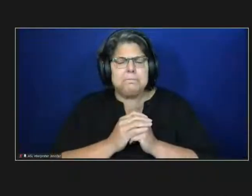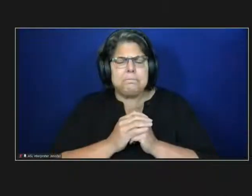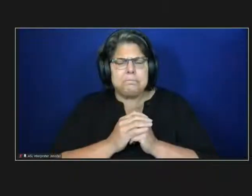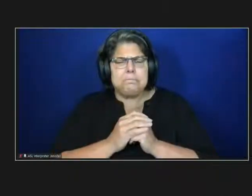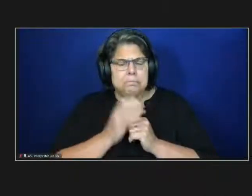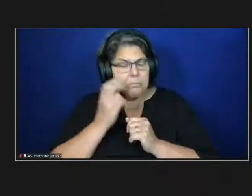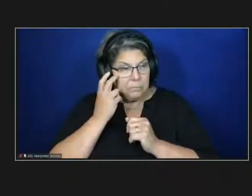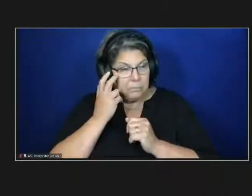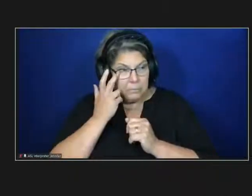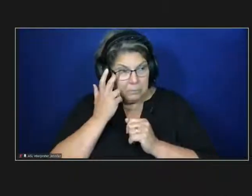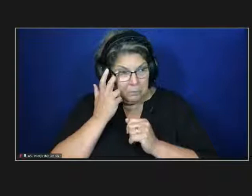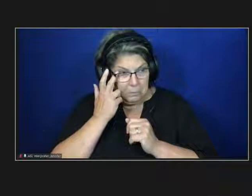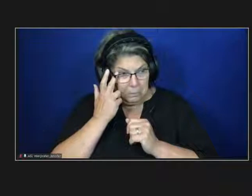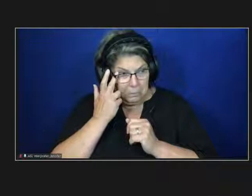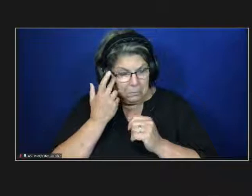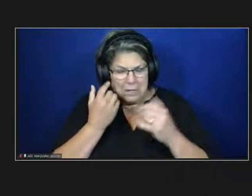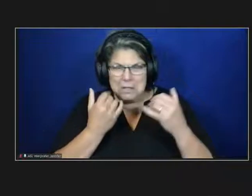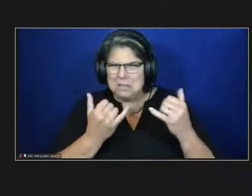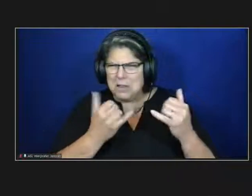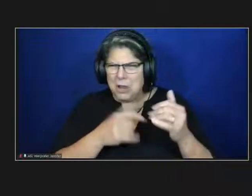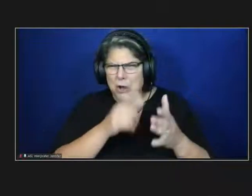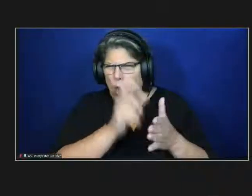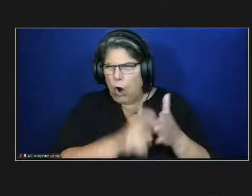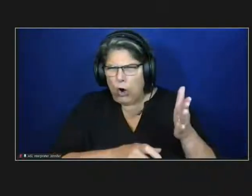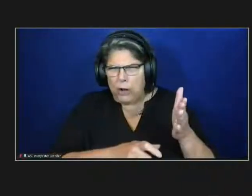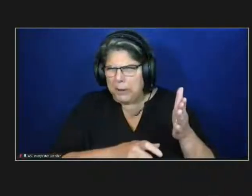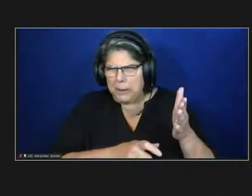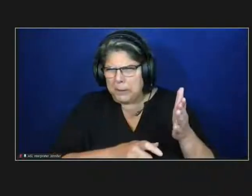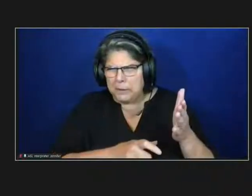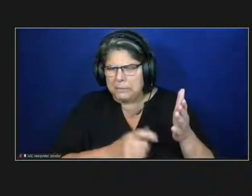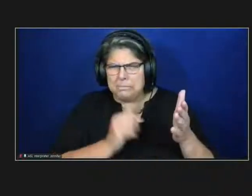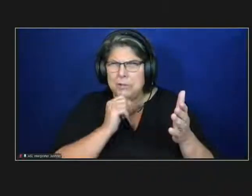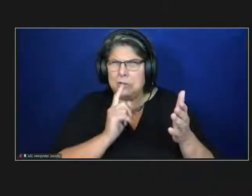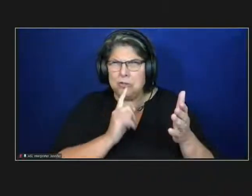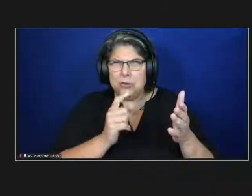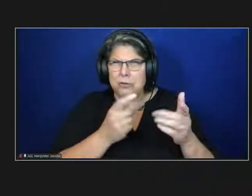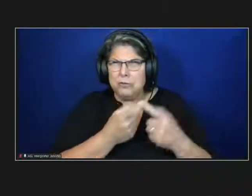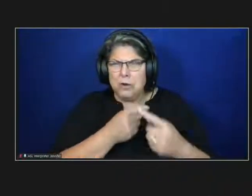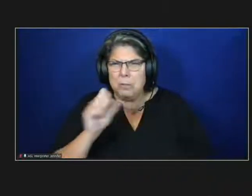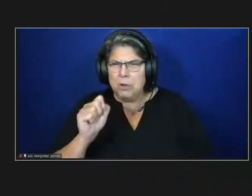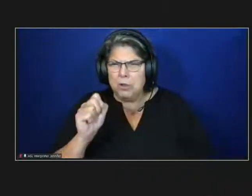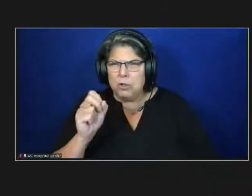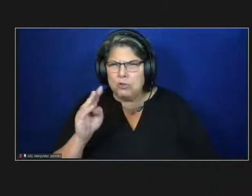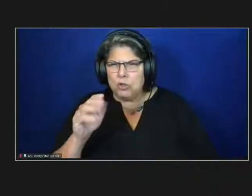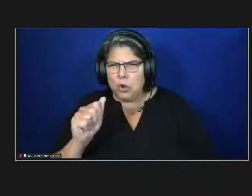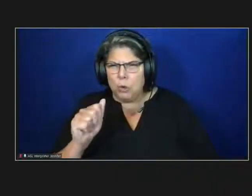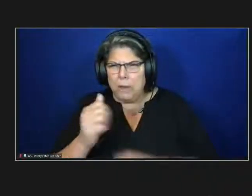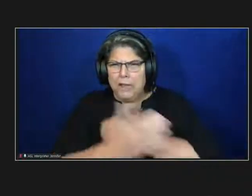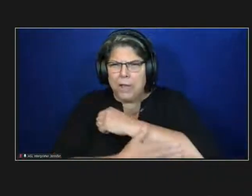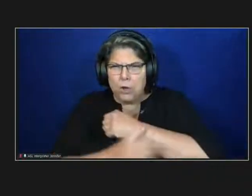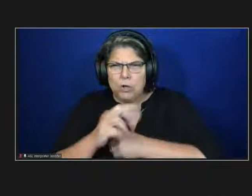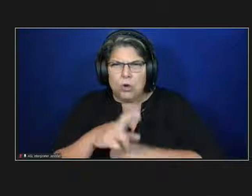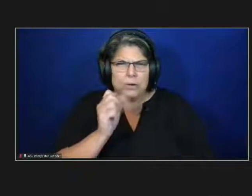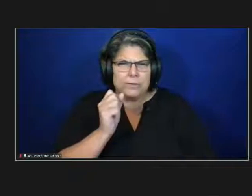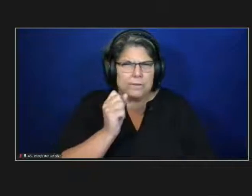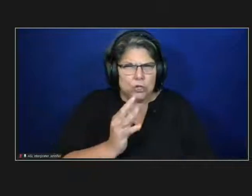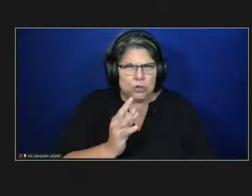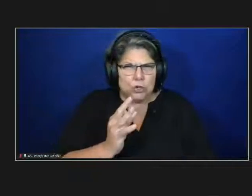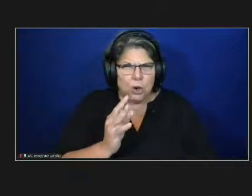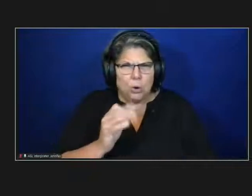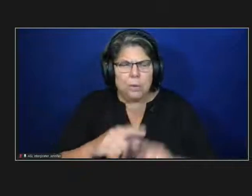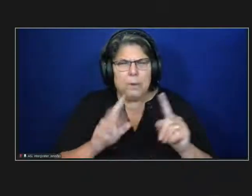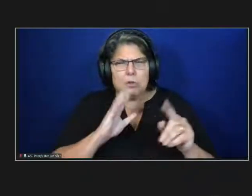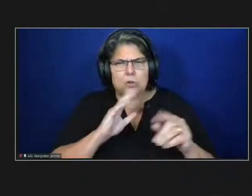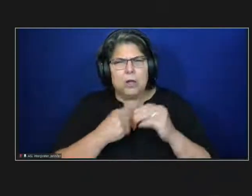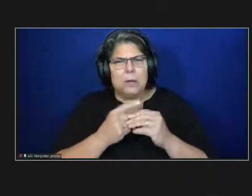article today. I'm not sure if it was Sonoma County or San Francisco, forgive me there, but they had talked about changing